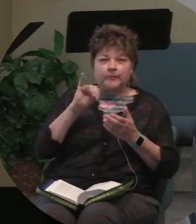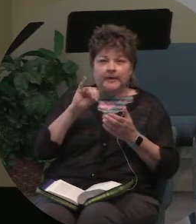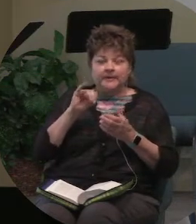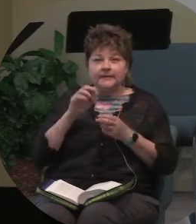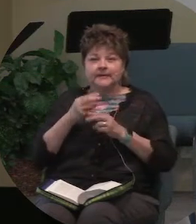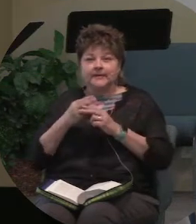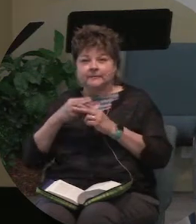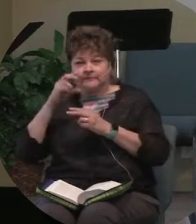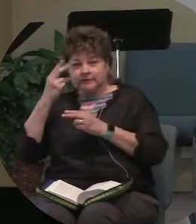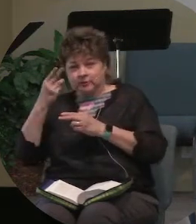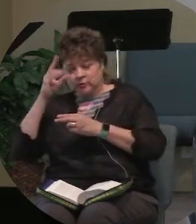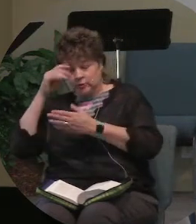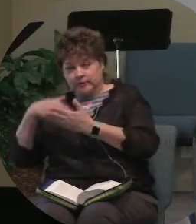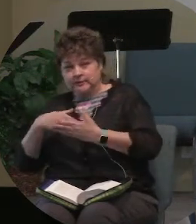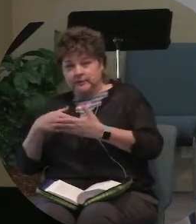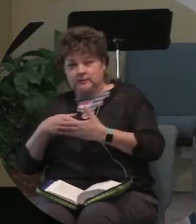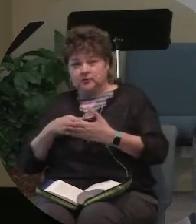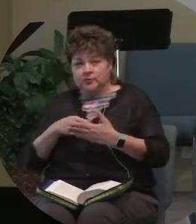and Chilion,